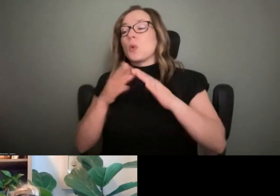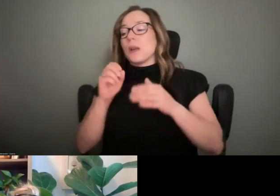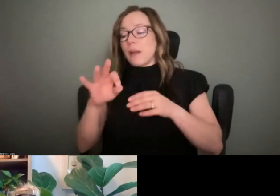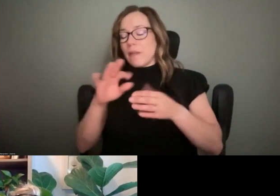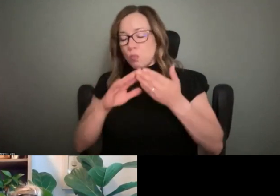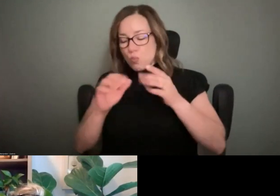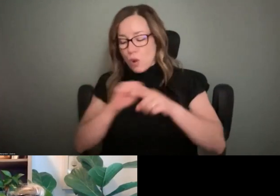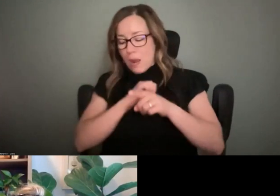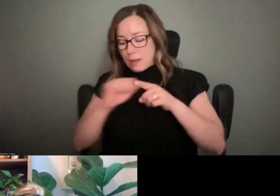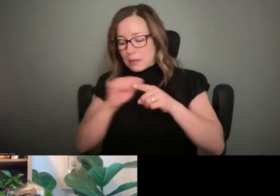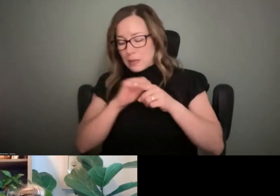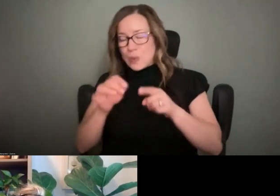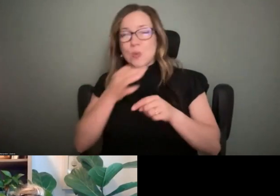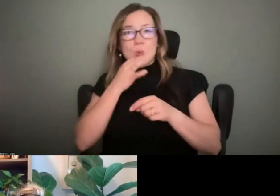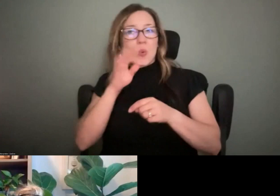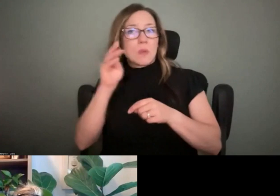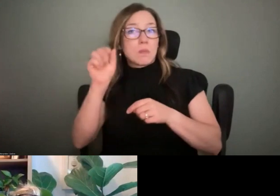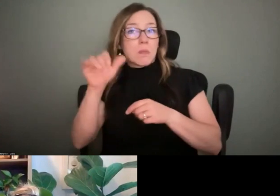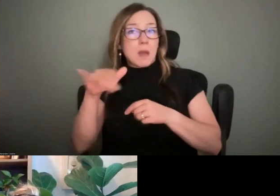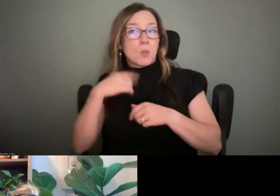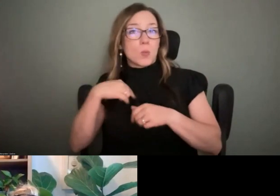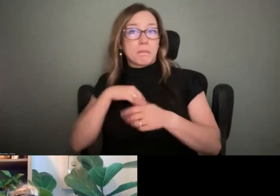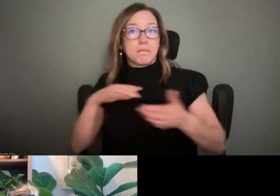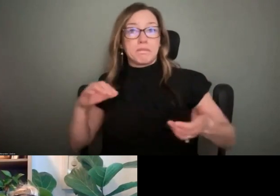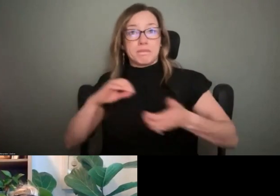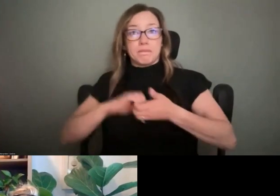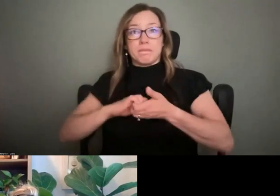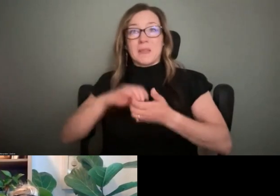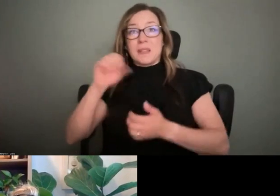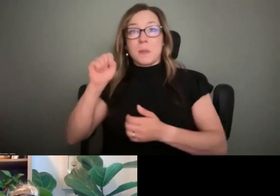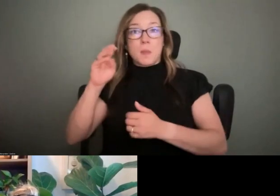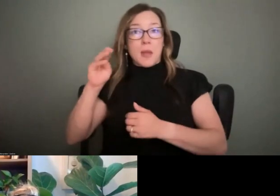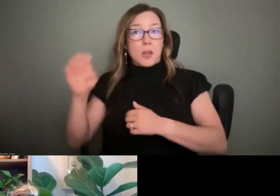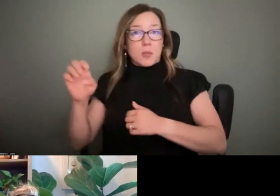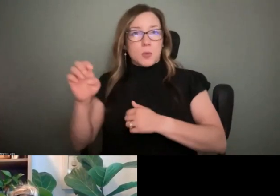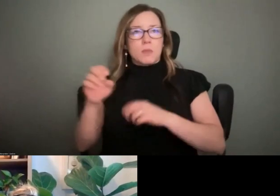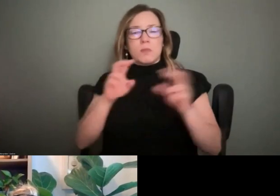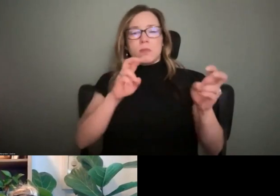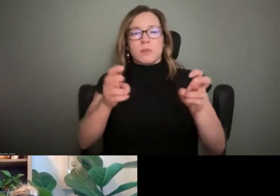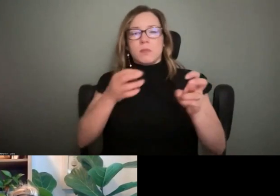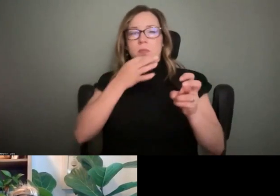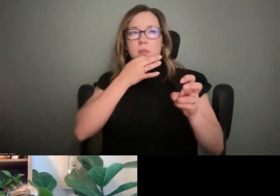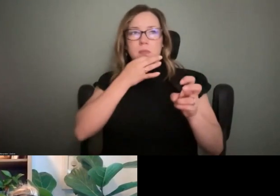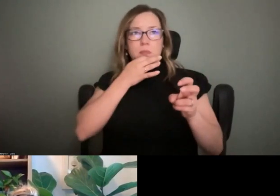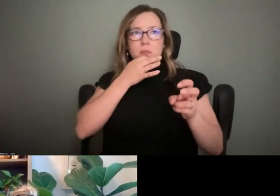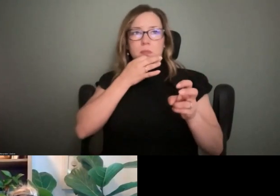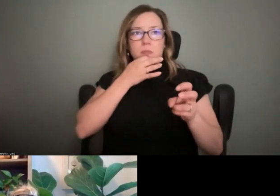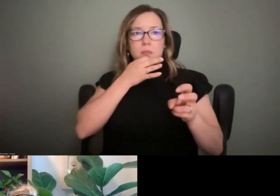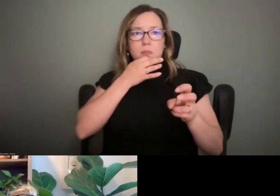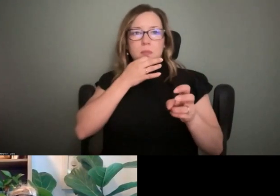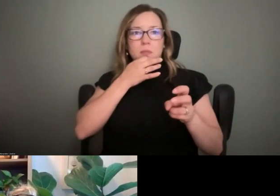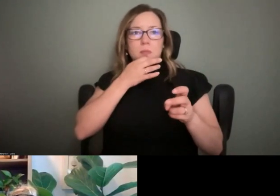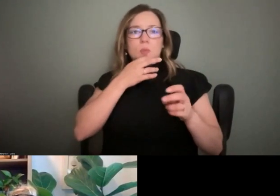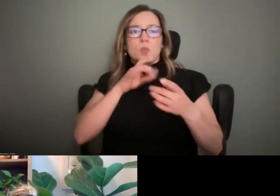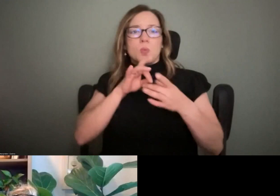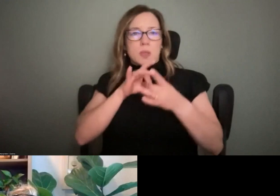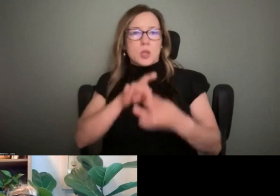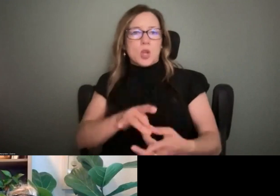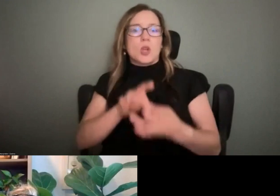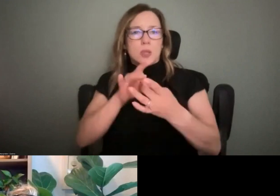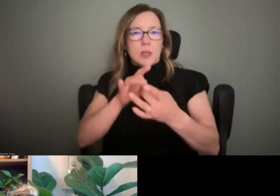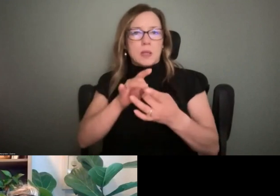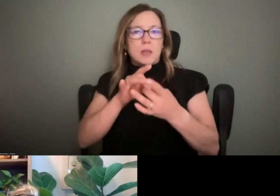in May. We are partnering with subject matter experts in the field of monitoring and evaluation who